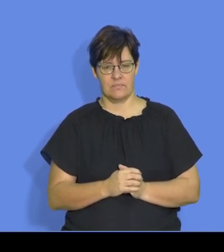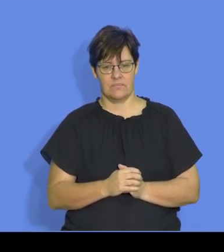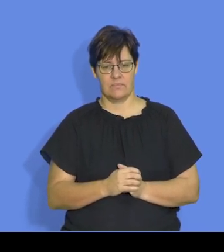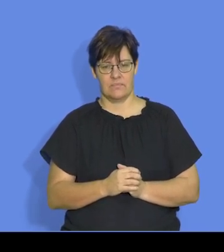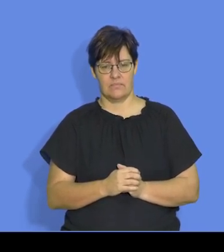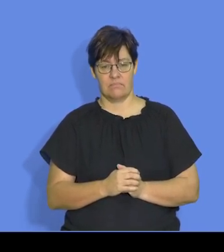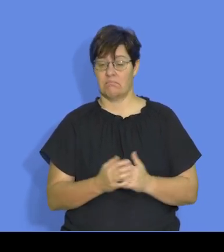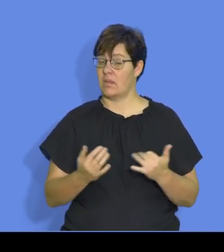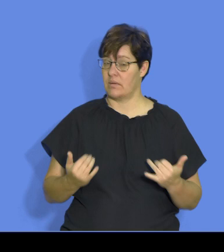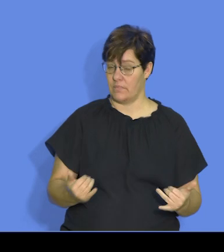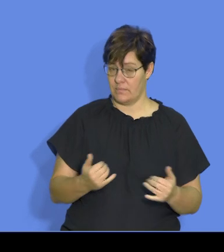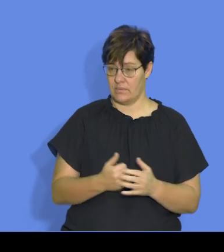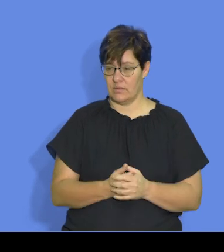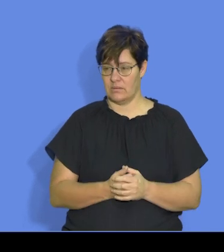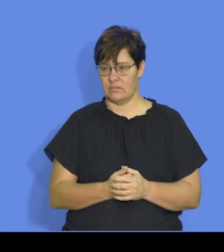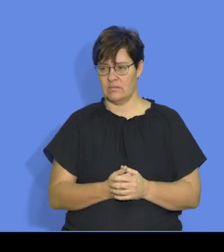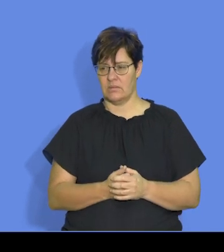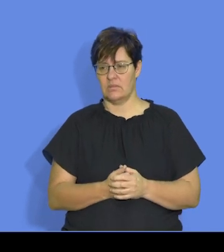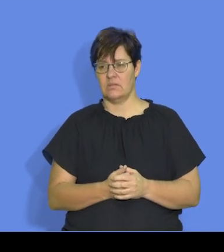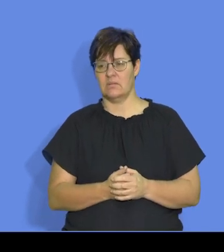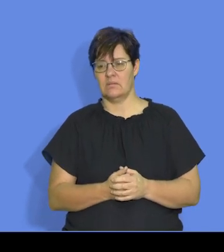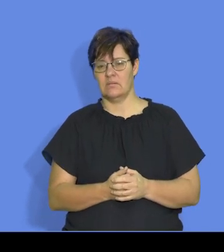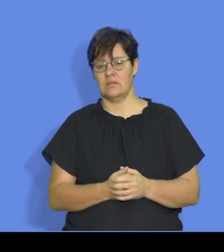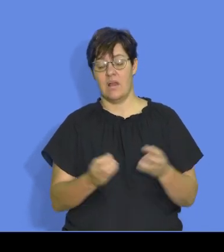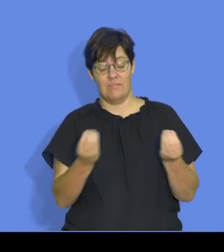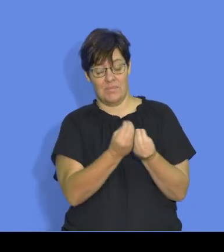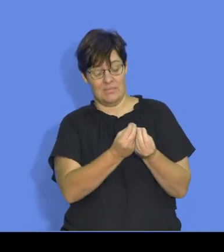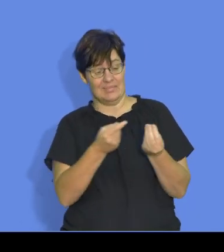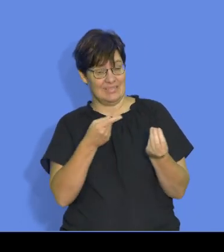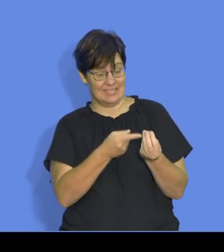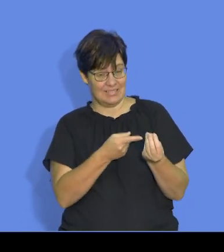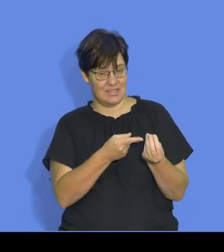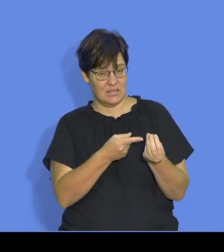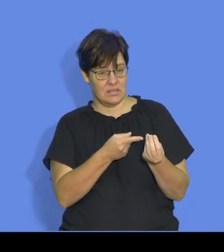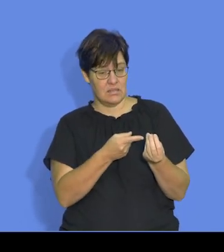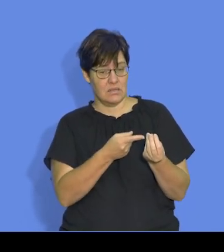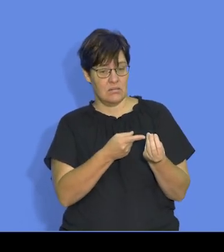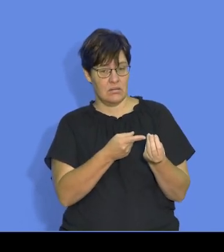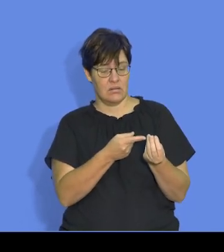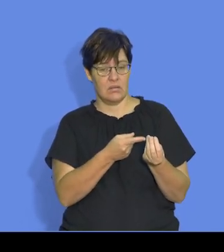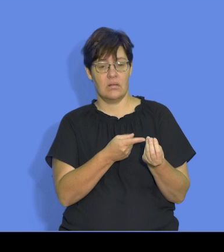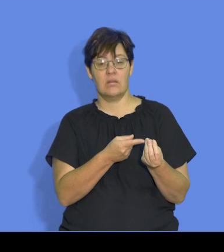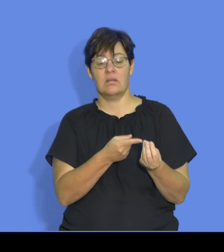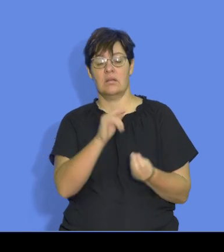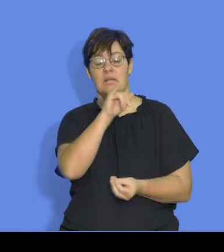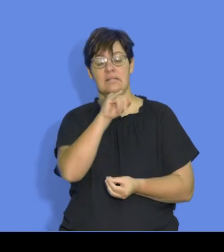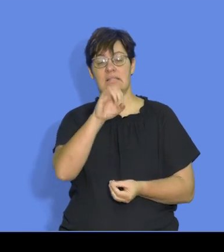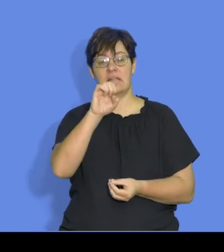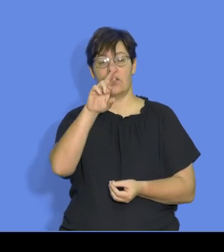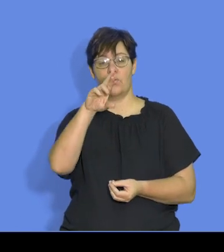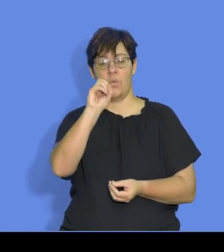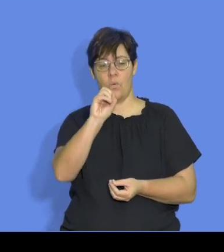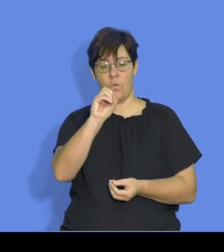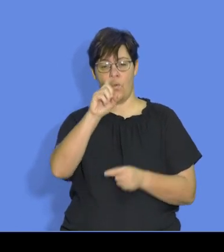Now, you get items that fall within the category of zero